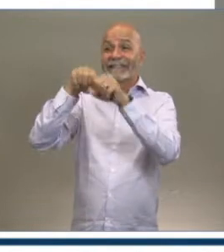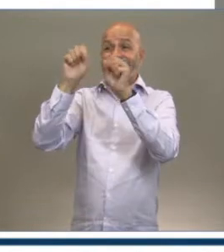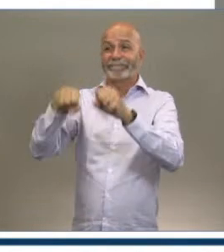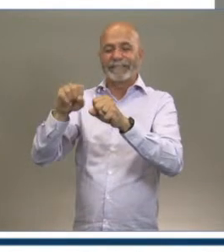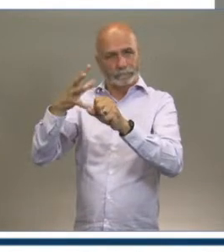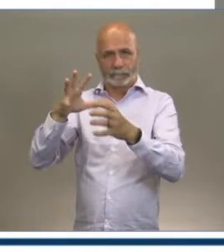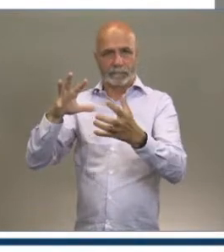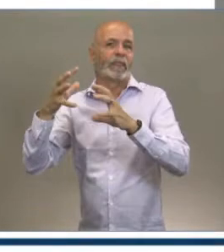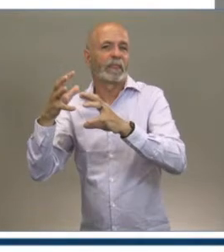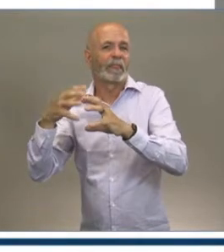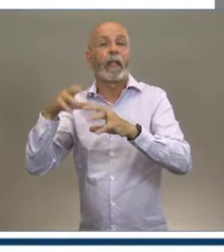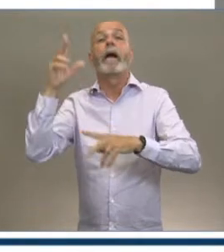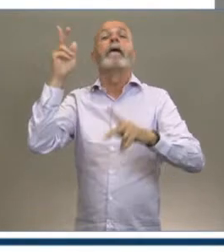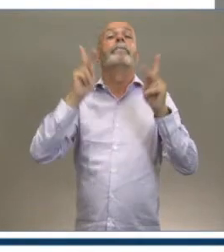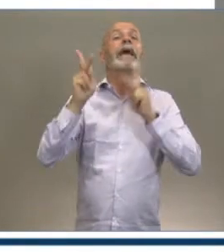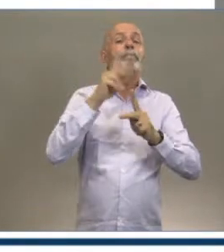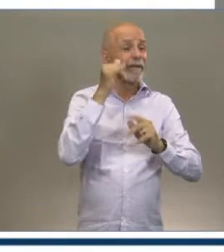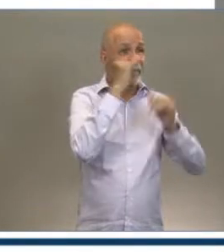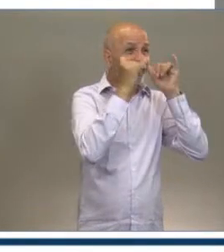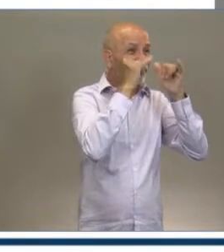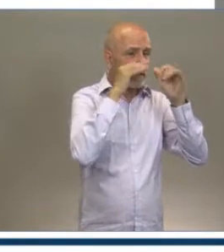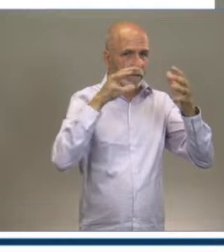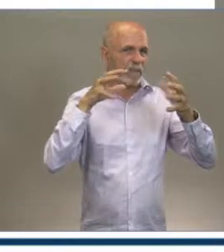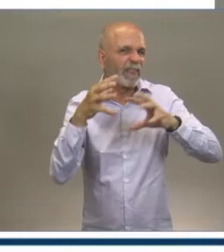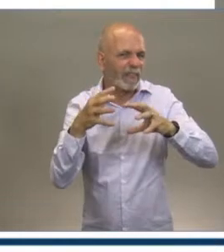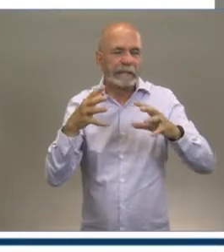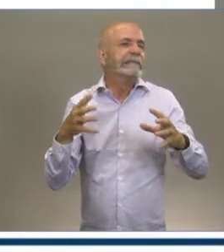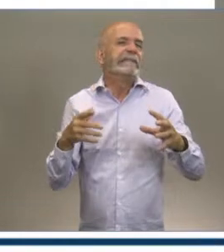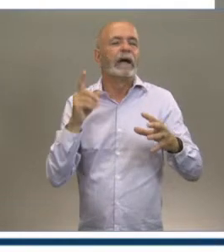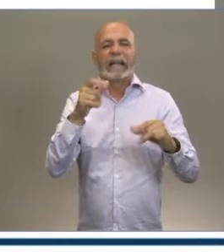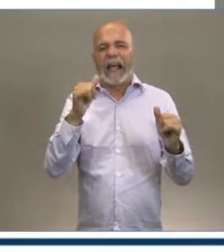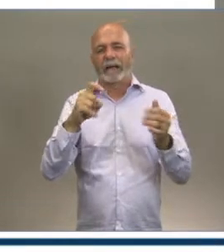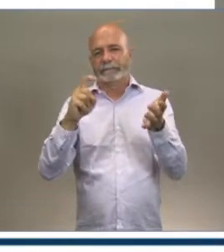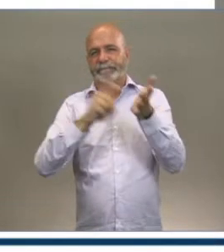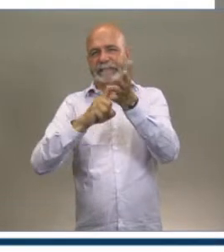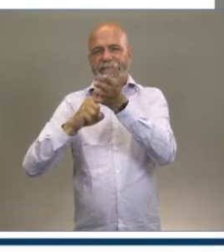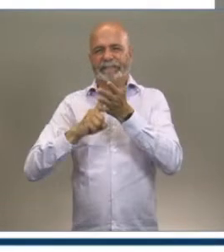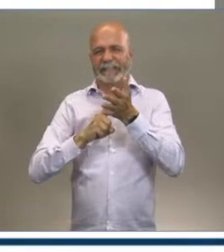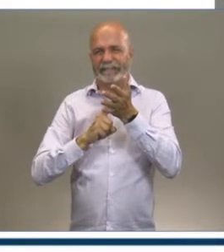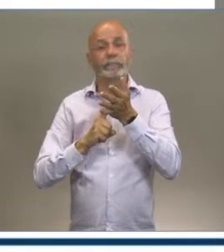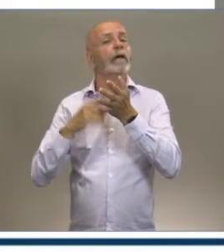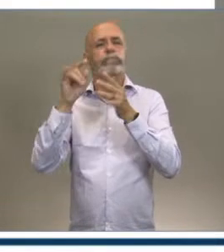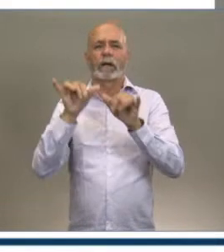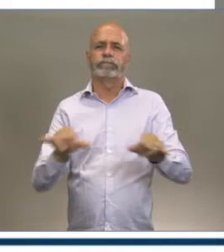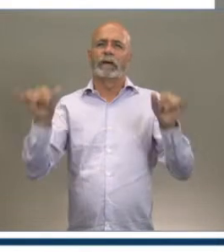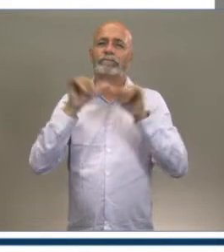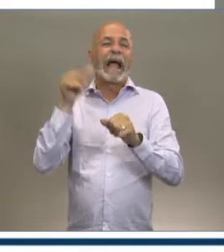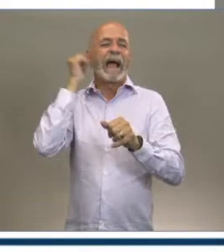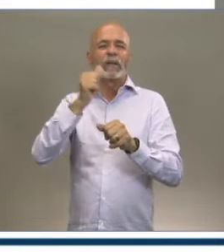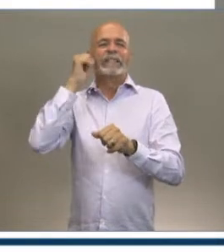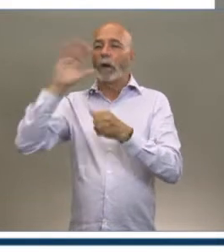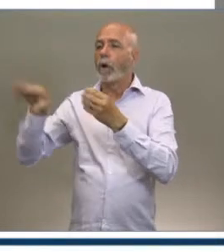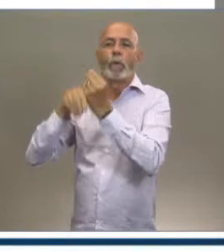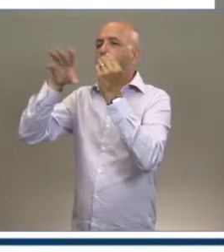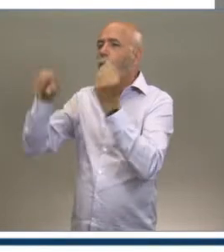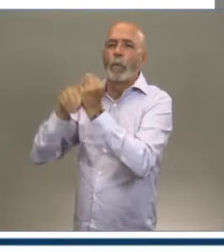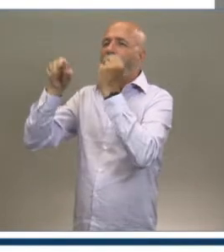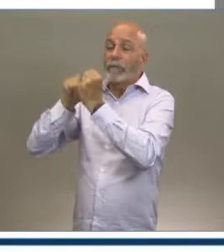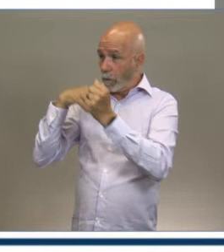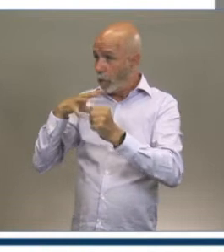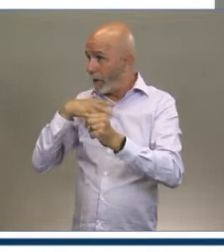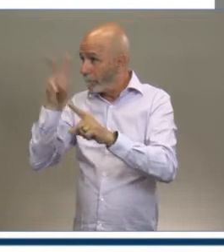available appointments are being booked up quickly. More appointments are being added every day and there will be appointments for everyone who wants